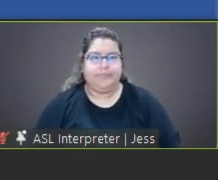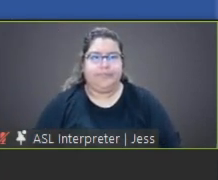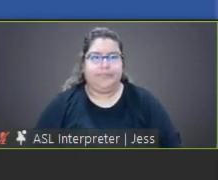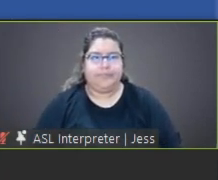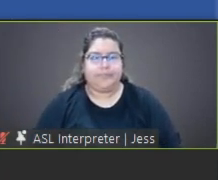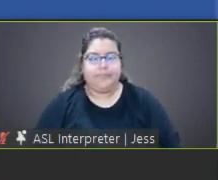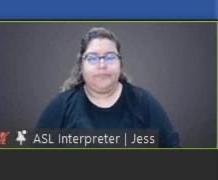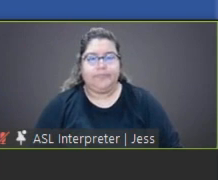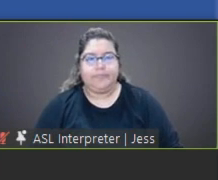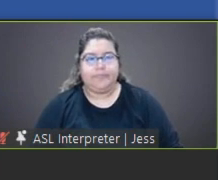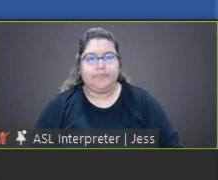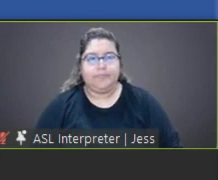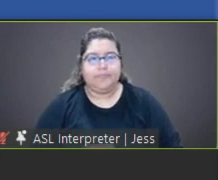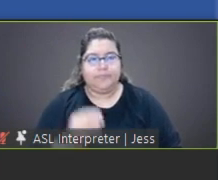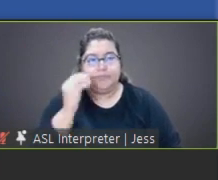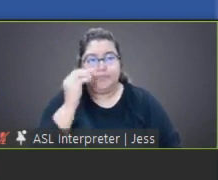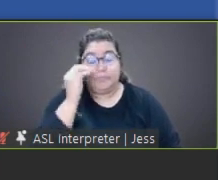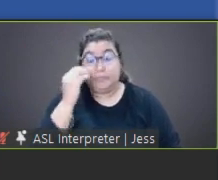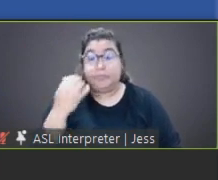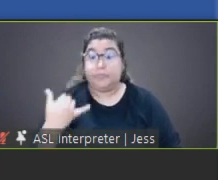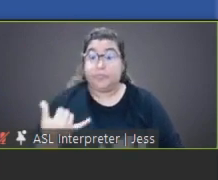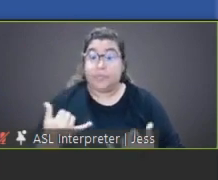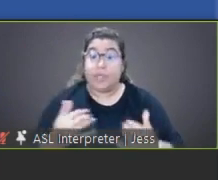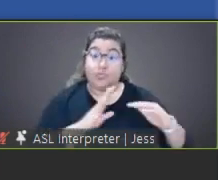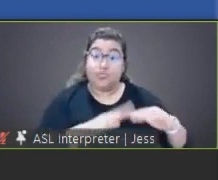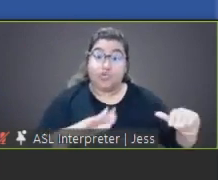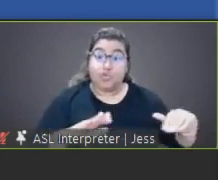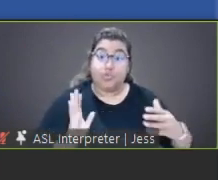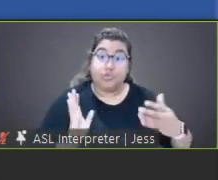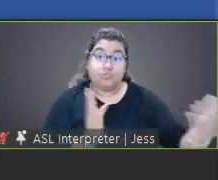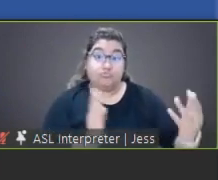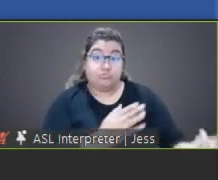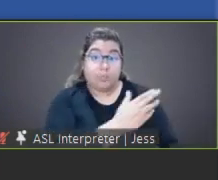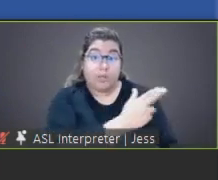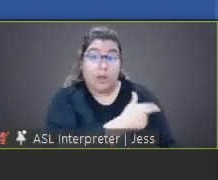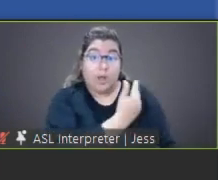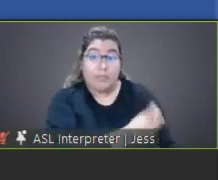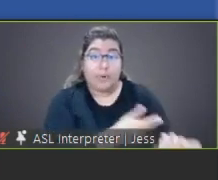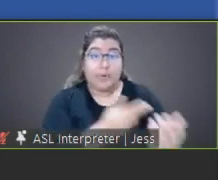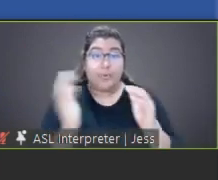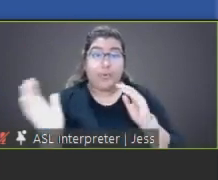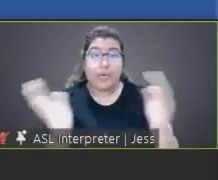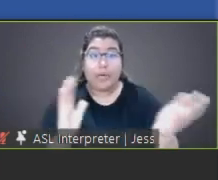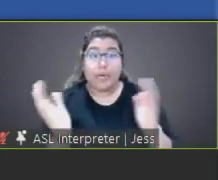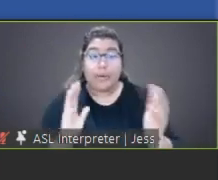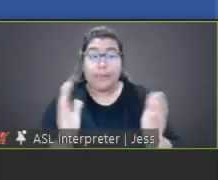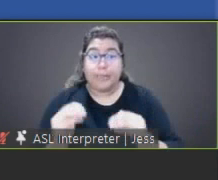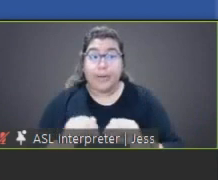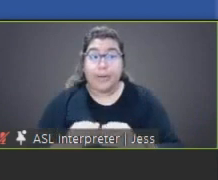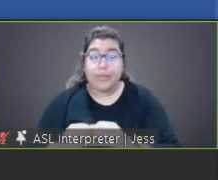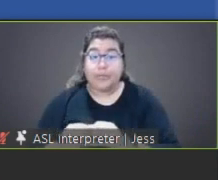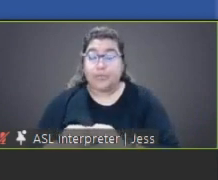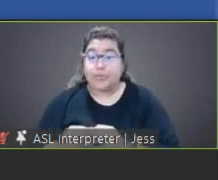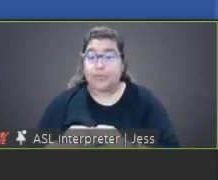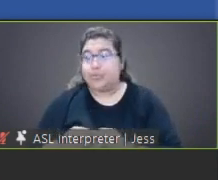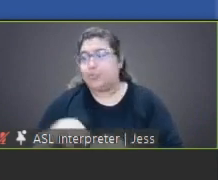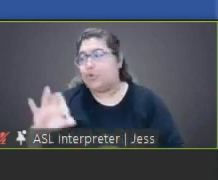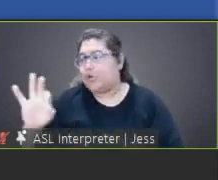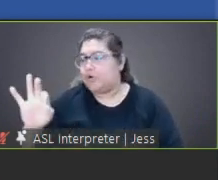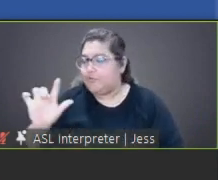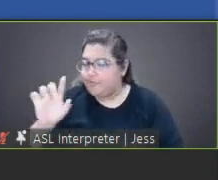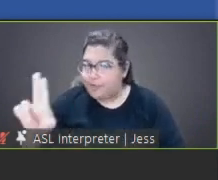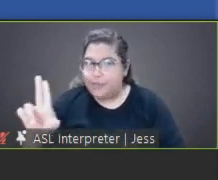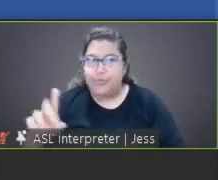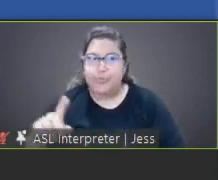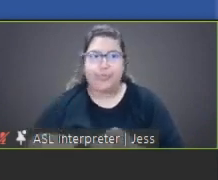And then comparing pediatric hospitalizations due to RSV to hospitalizations due to flu and COVID